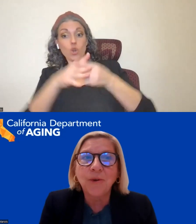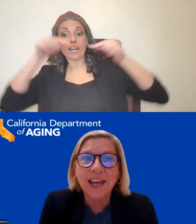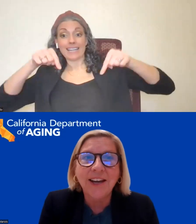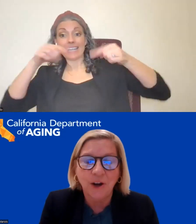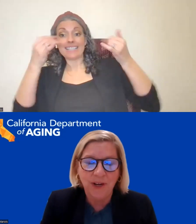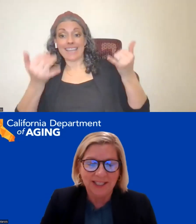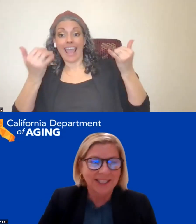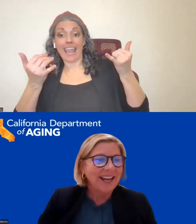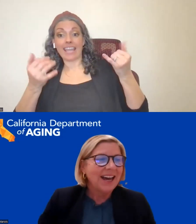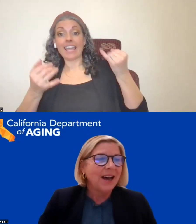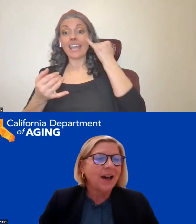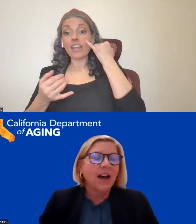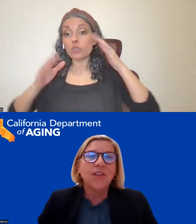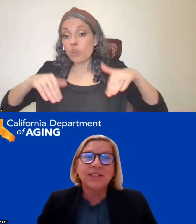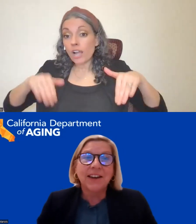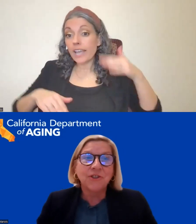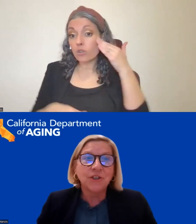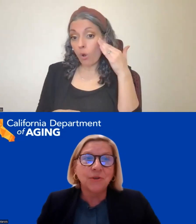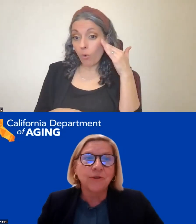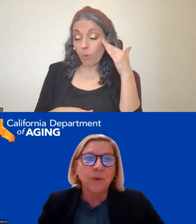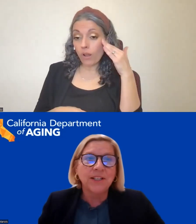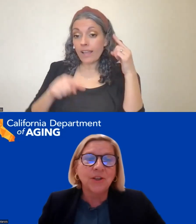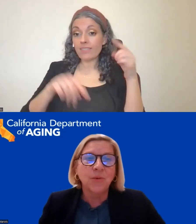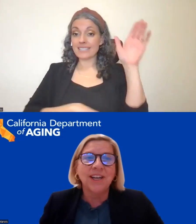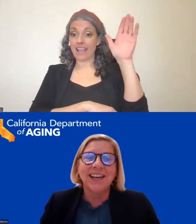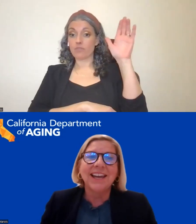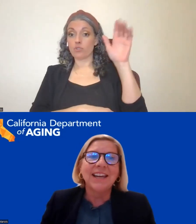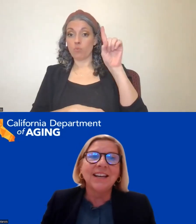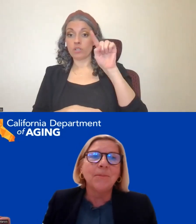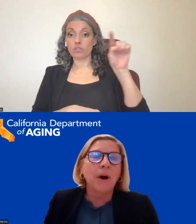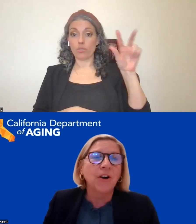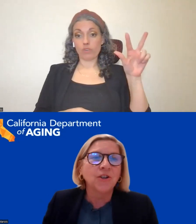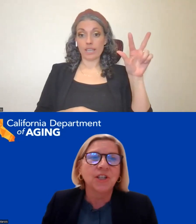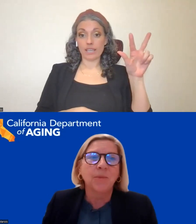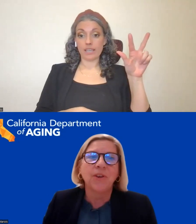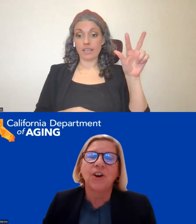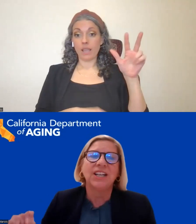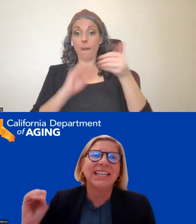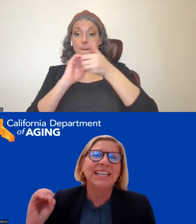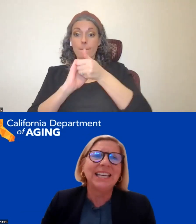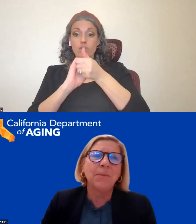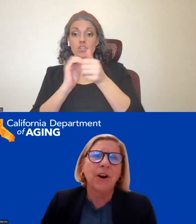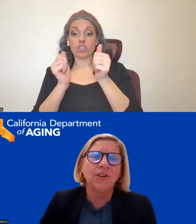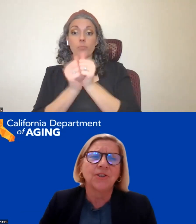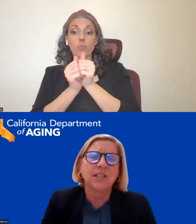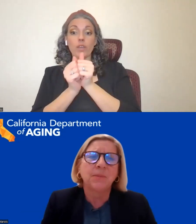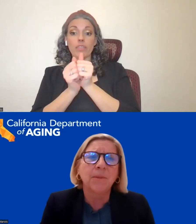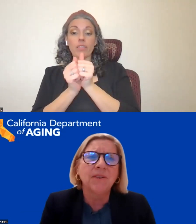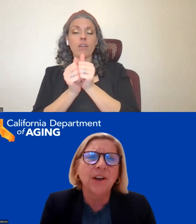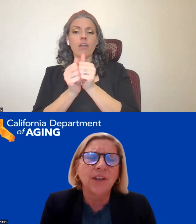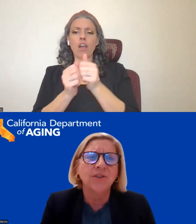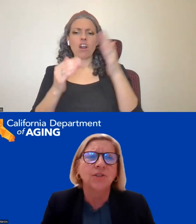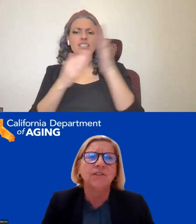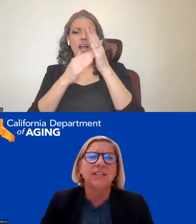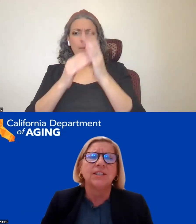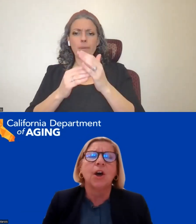you don't yet know it, this afternoon from 1 to 3, in partnership with our key partners, the Department